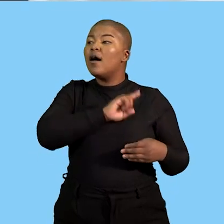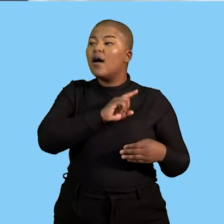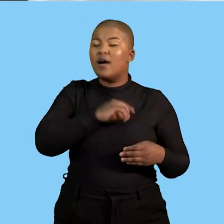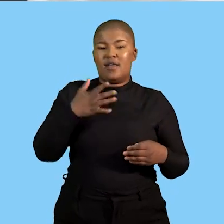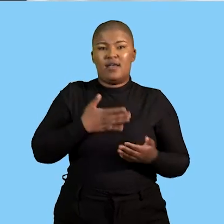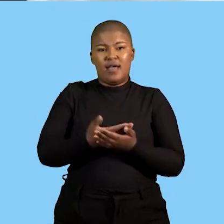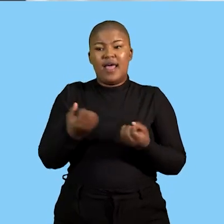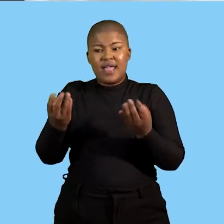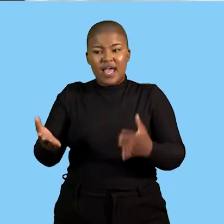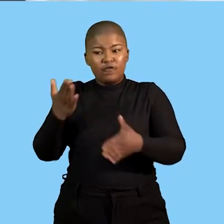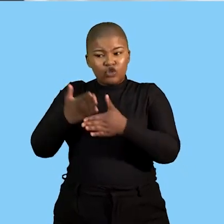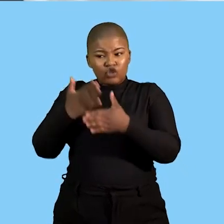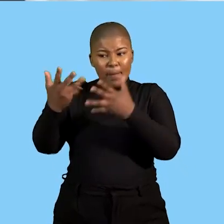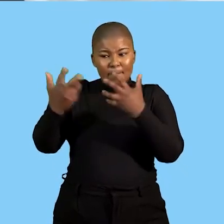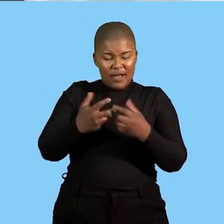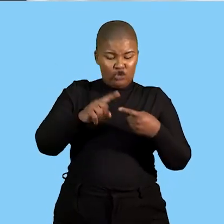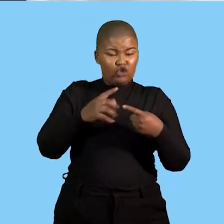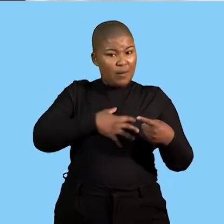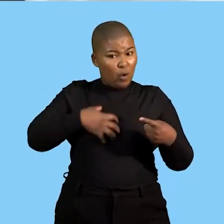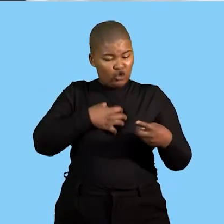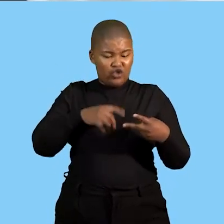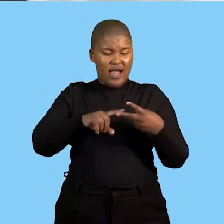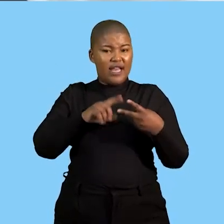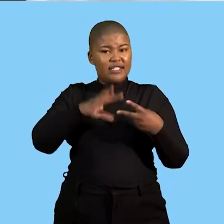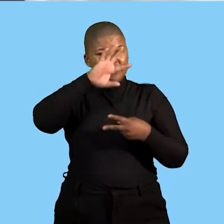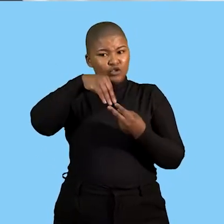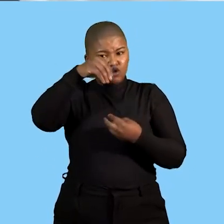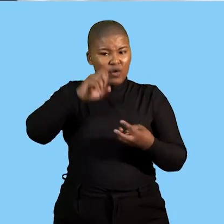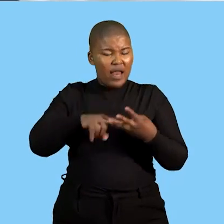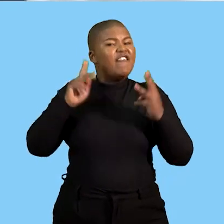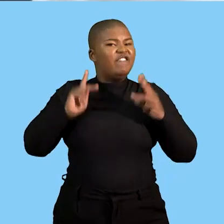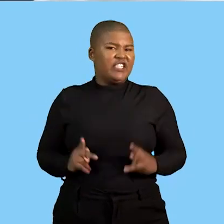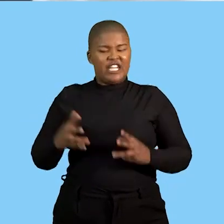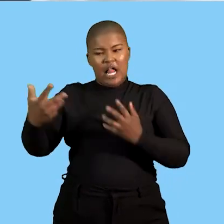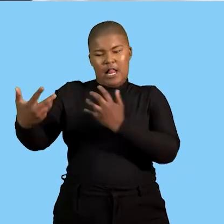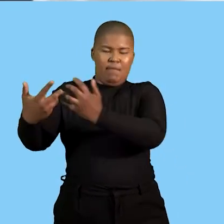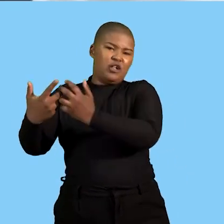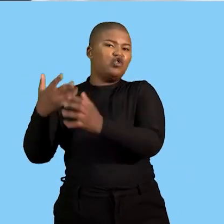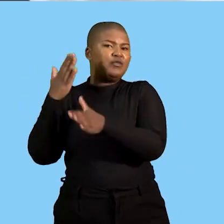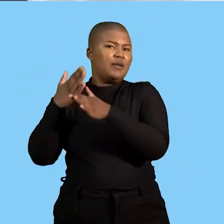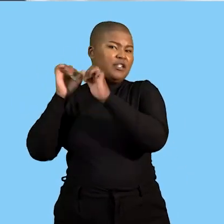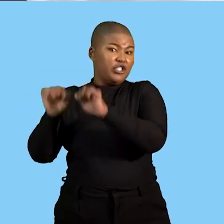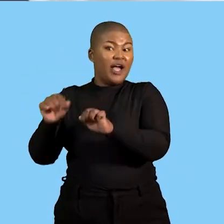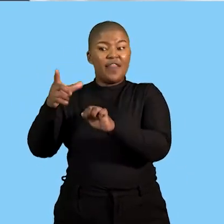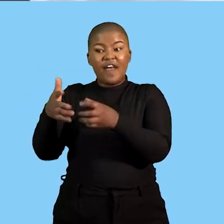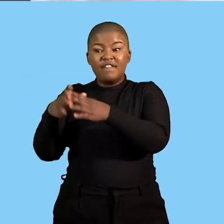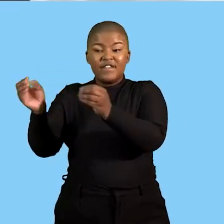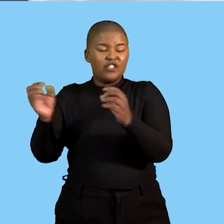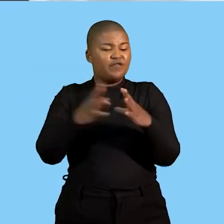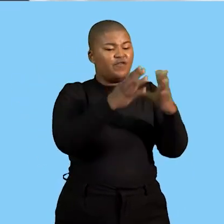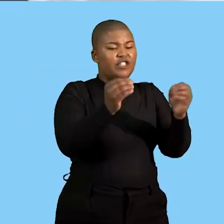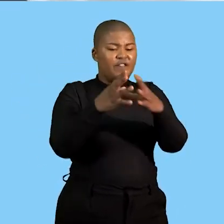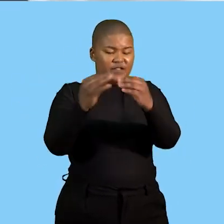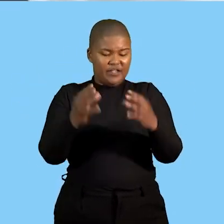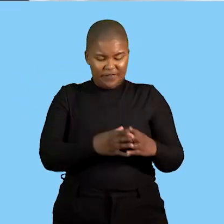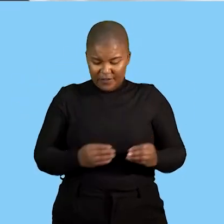task that will suit them emotionally, spiritually, and ability-wise, which will lead to the success of the team.